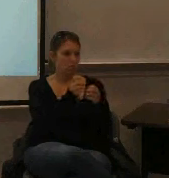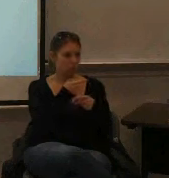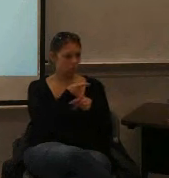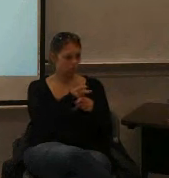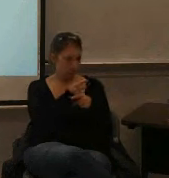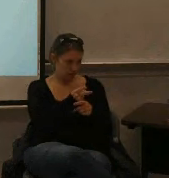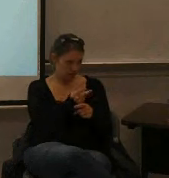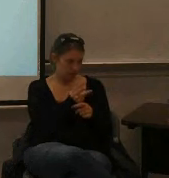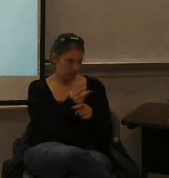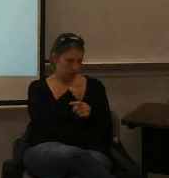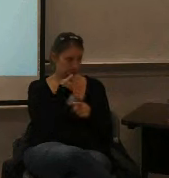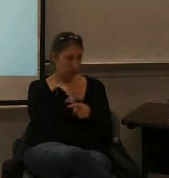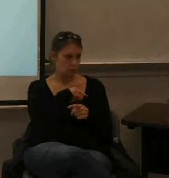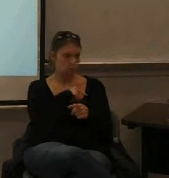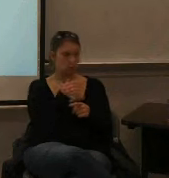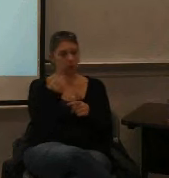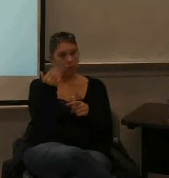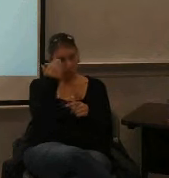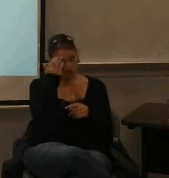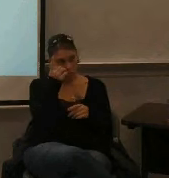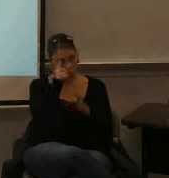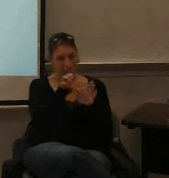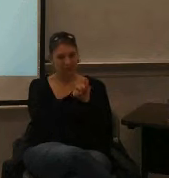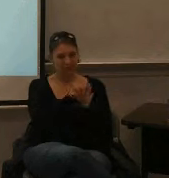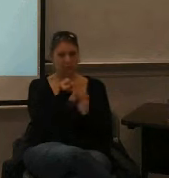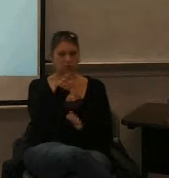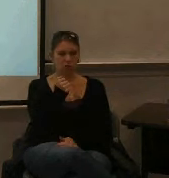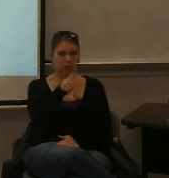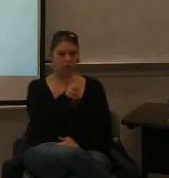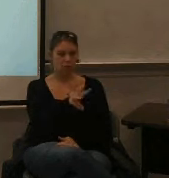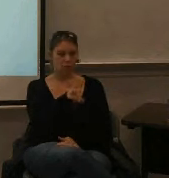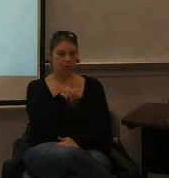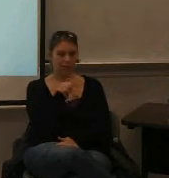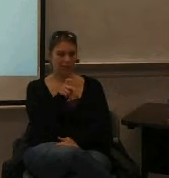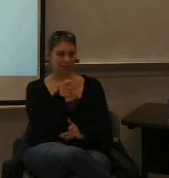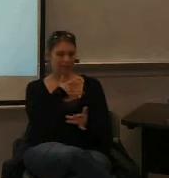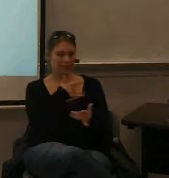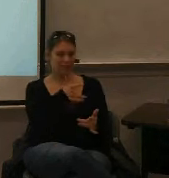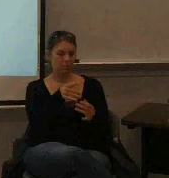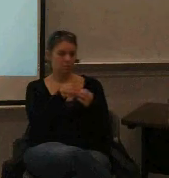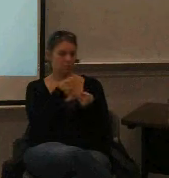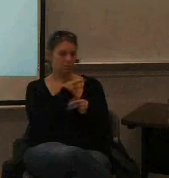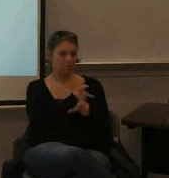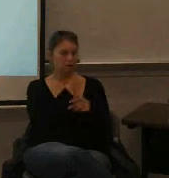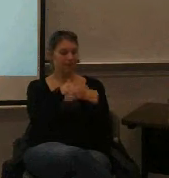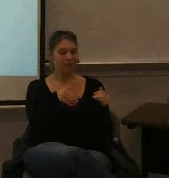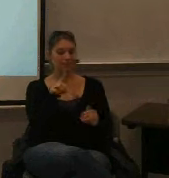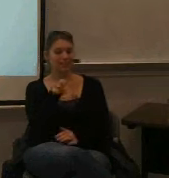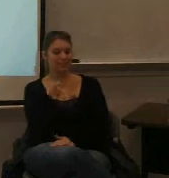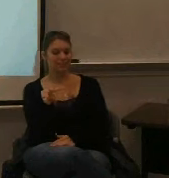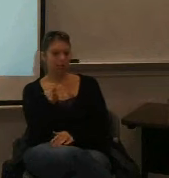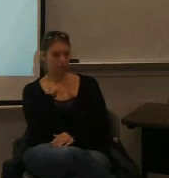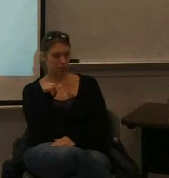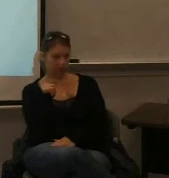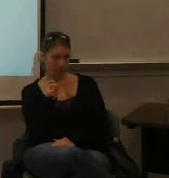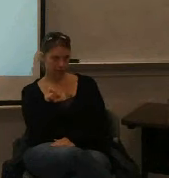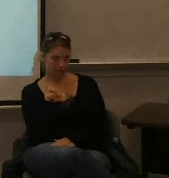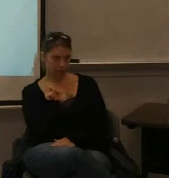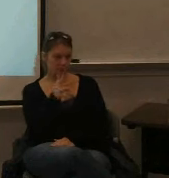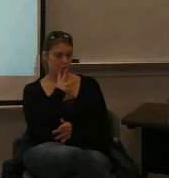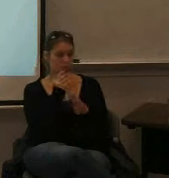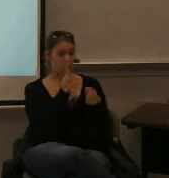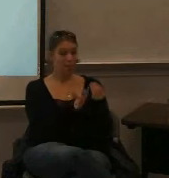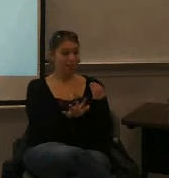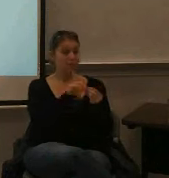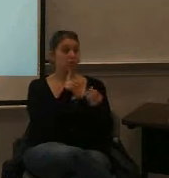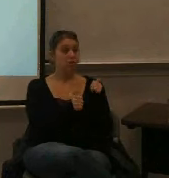productive, because we know, for example, that shallower lakes tend to be more productive than deeper lakes. And that wetlands